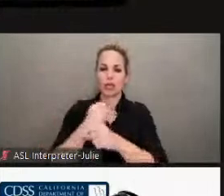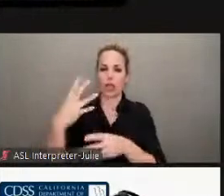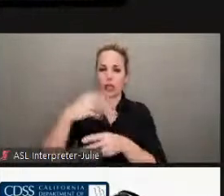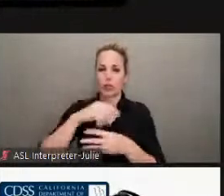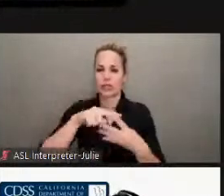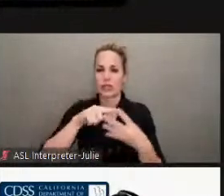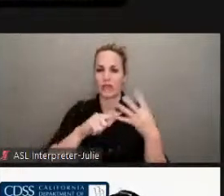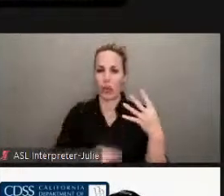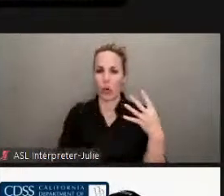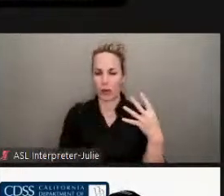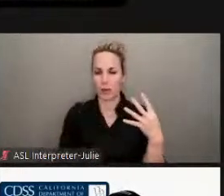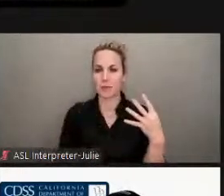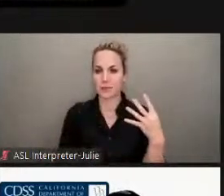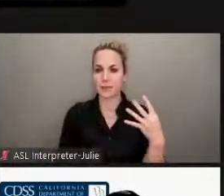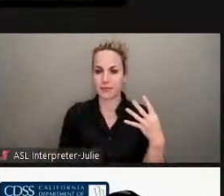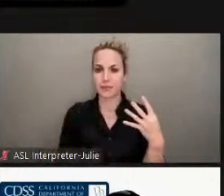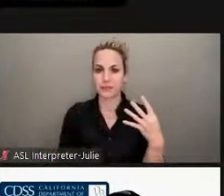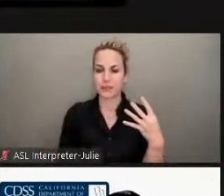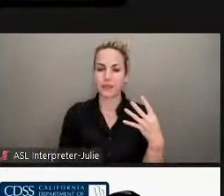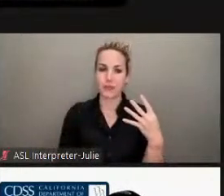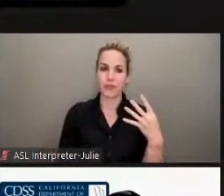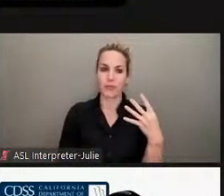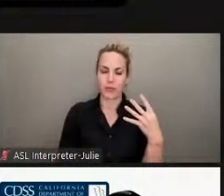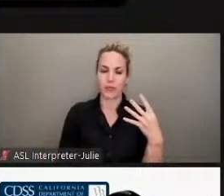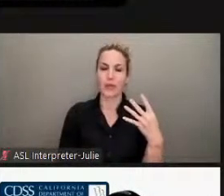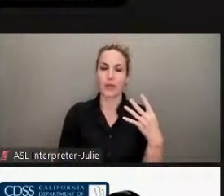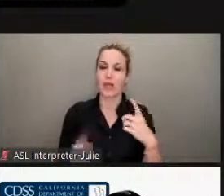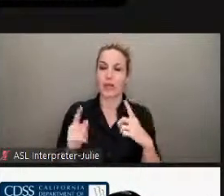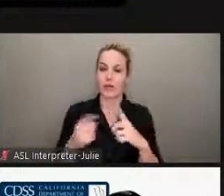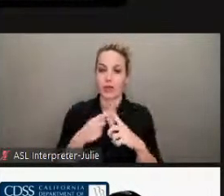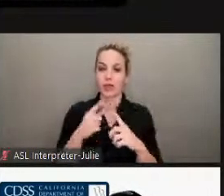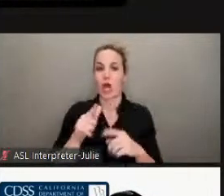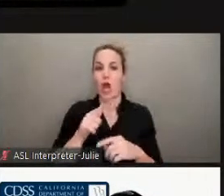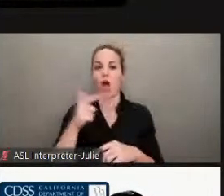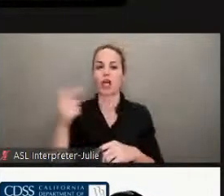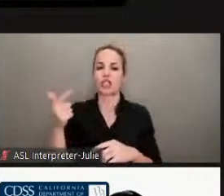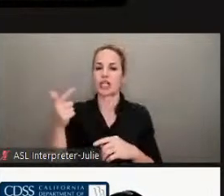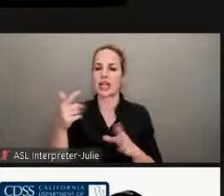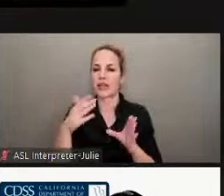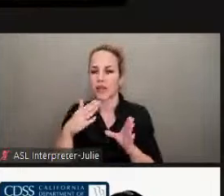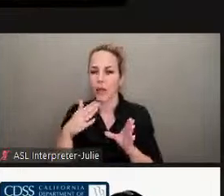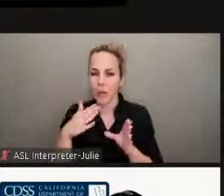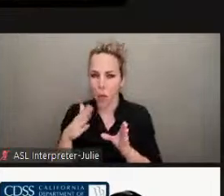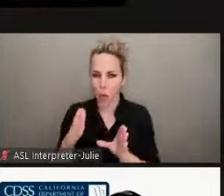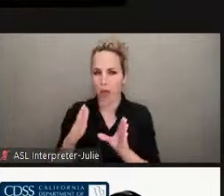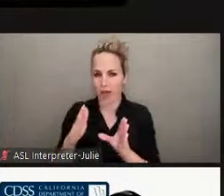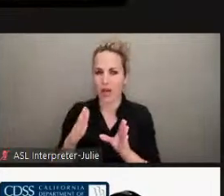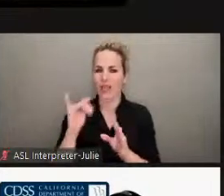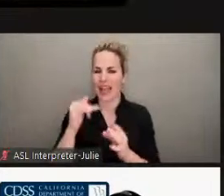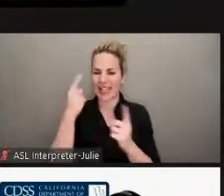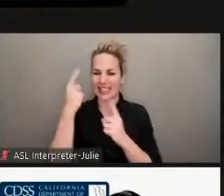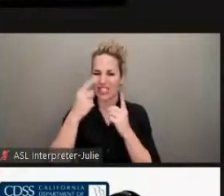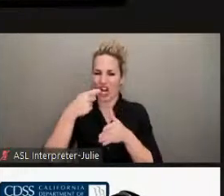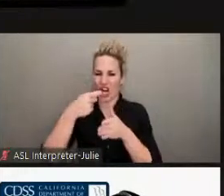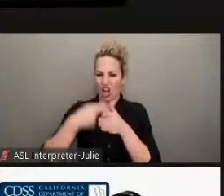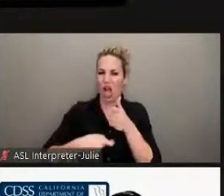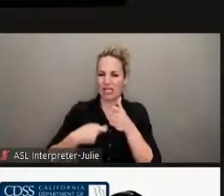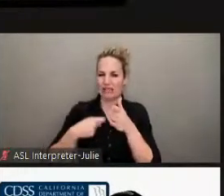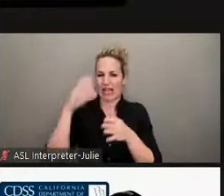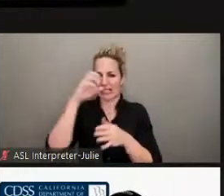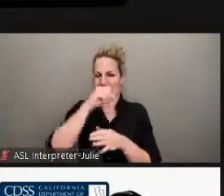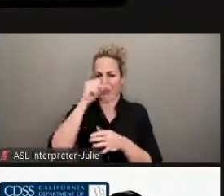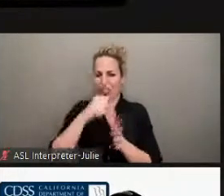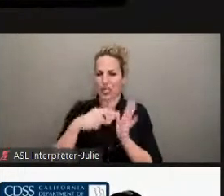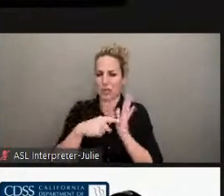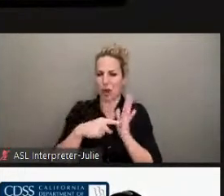components. First, an alternative methodology that considers a cost estimation model which factors in the full cost of delivering